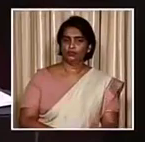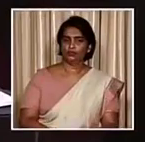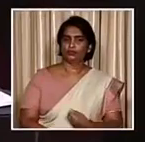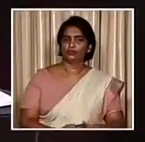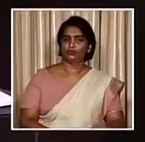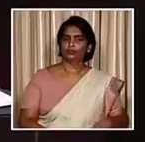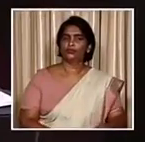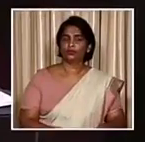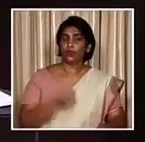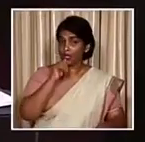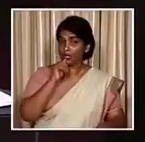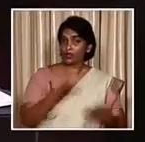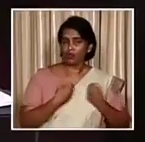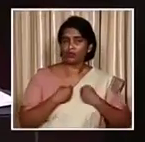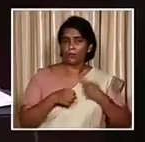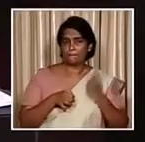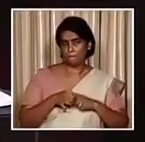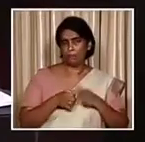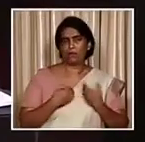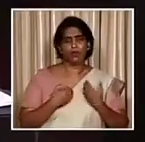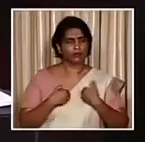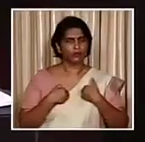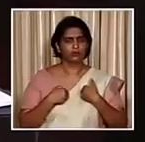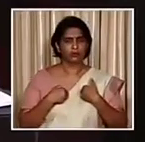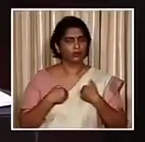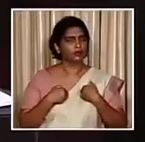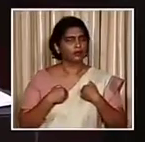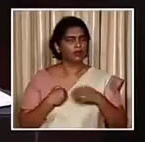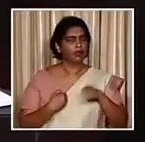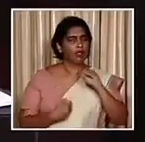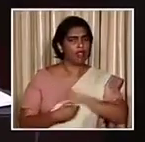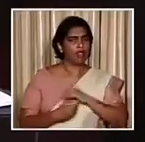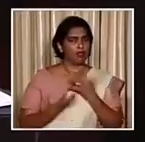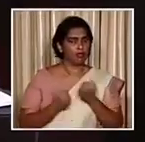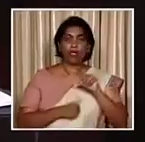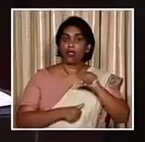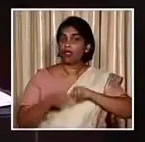and it was only a humble request for